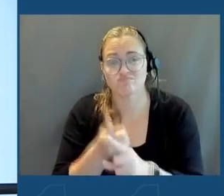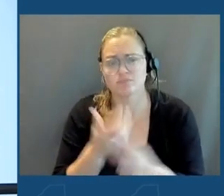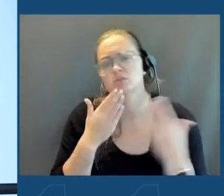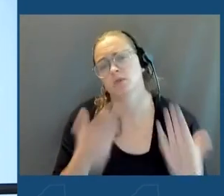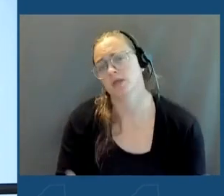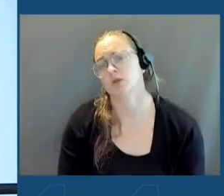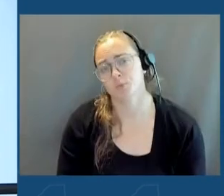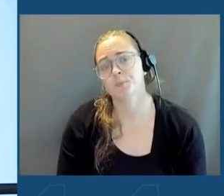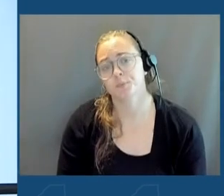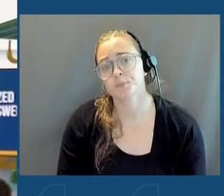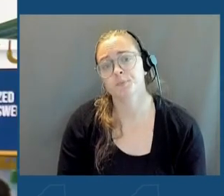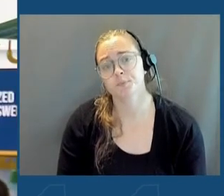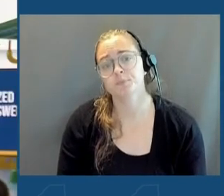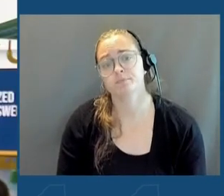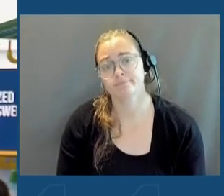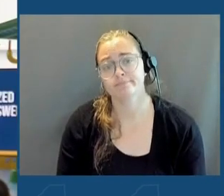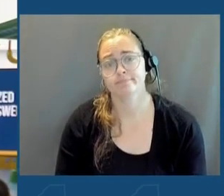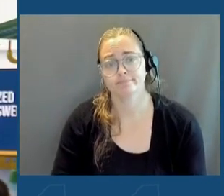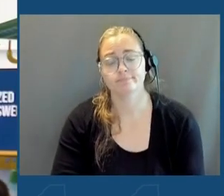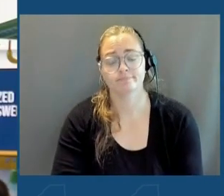that.